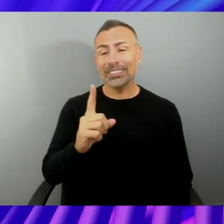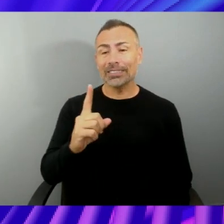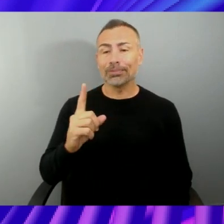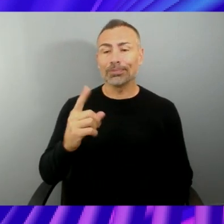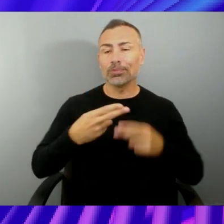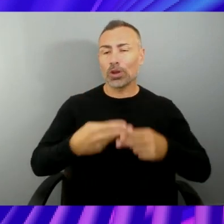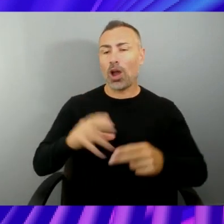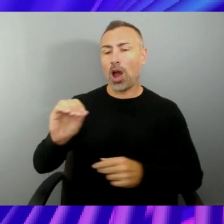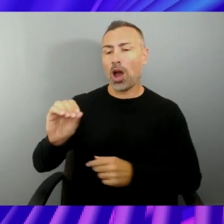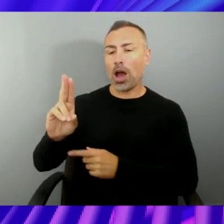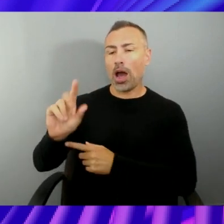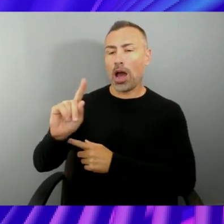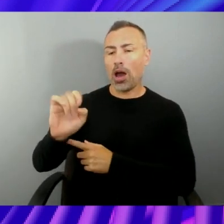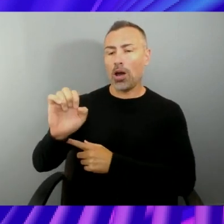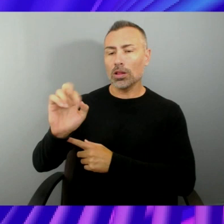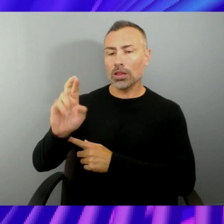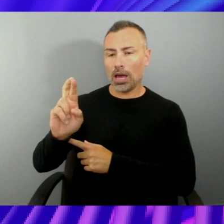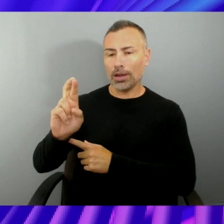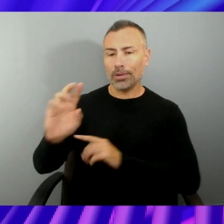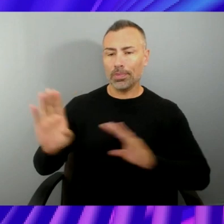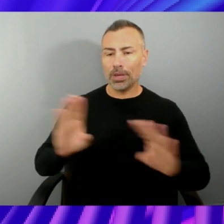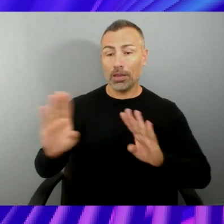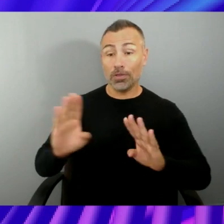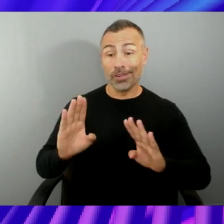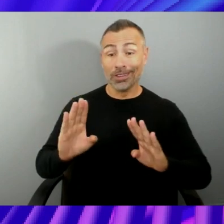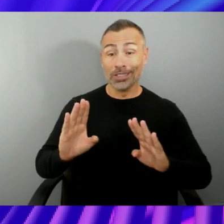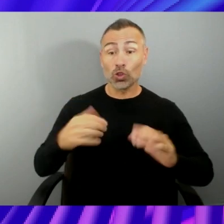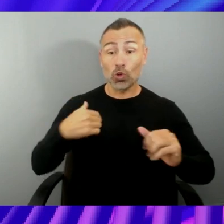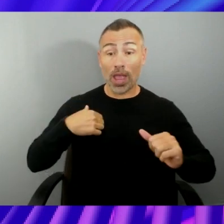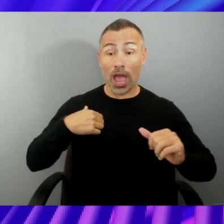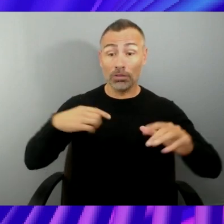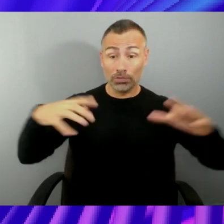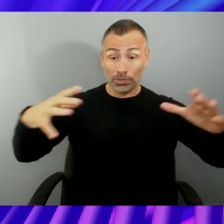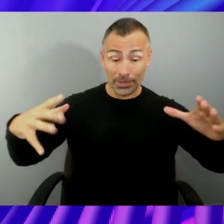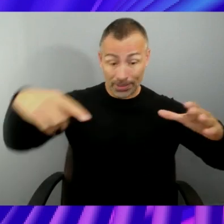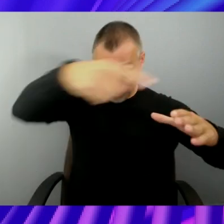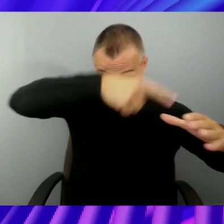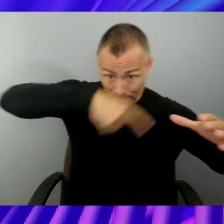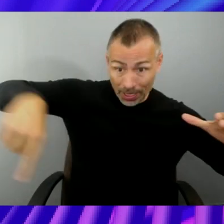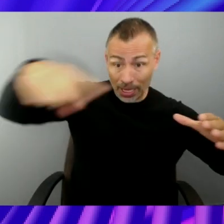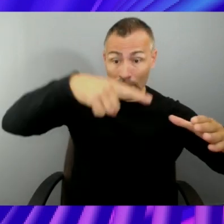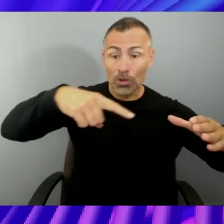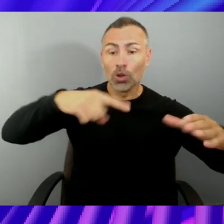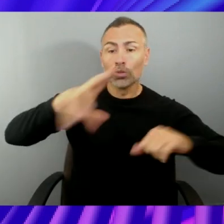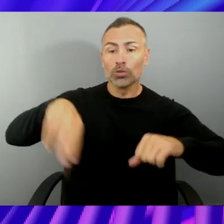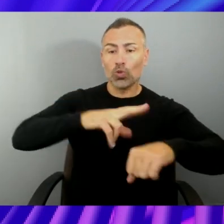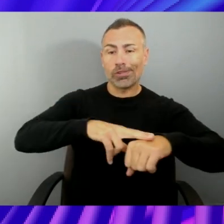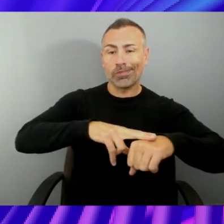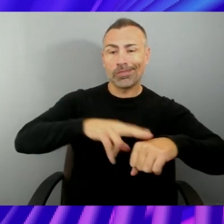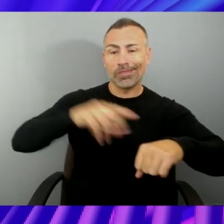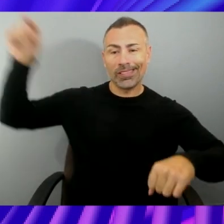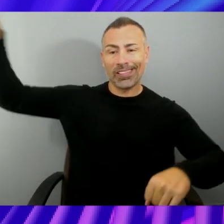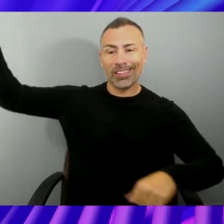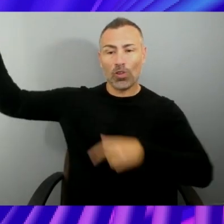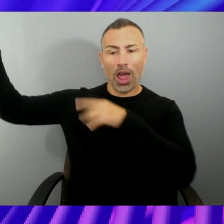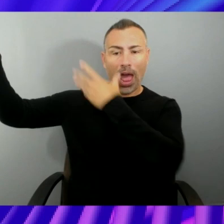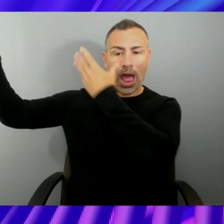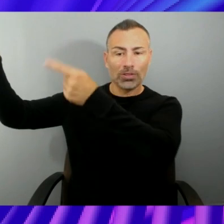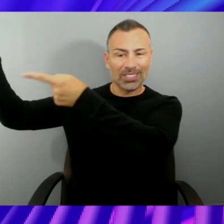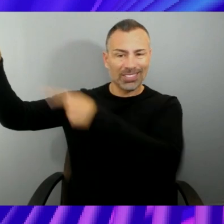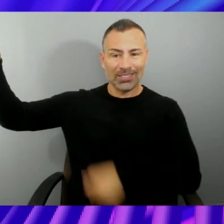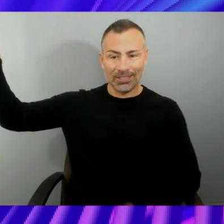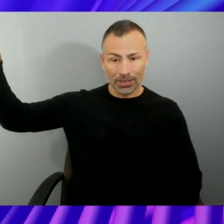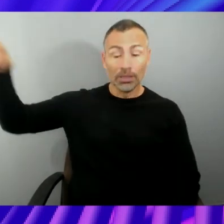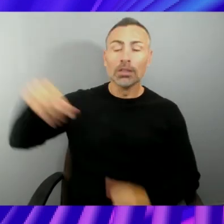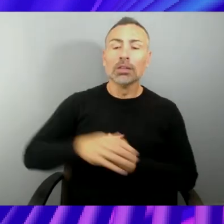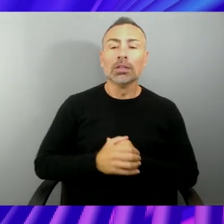did not know in advance what good looked like, right? I didn't even know what bad looked like. I could use this